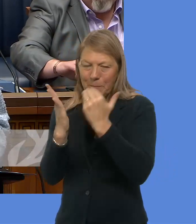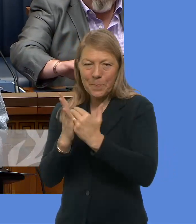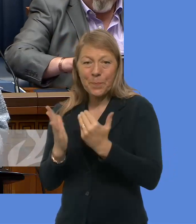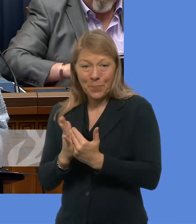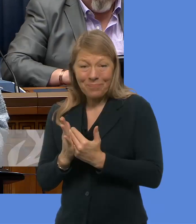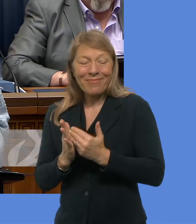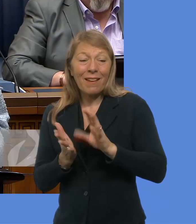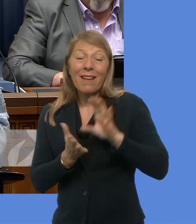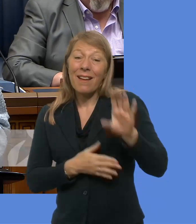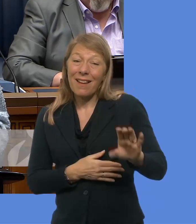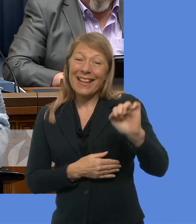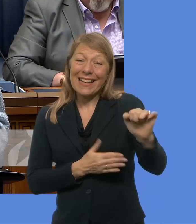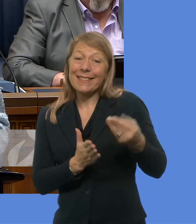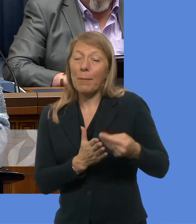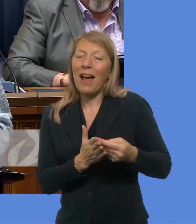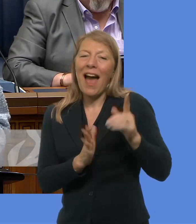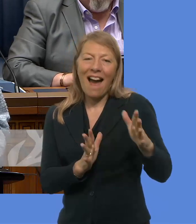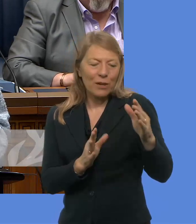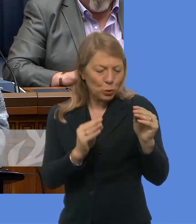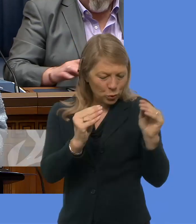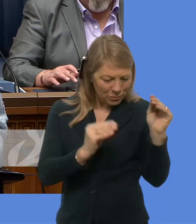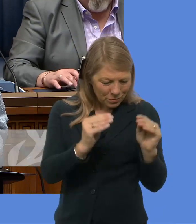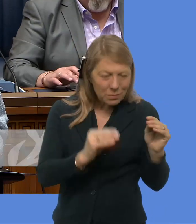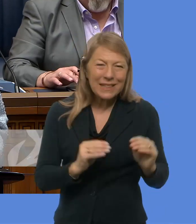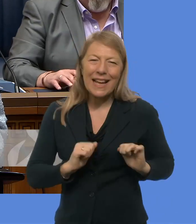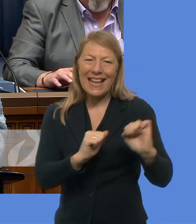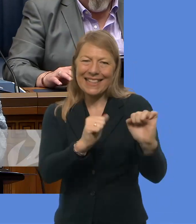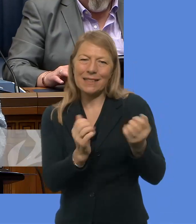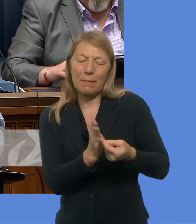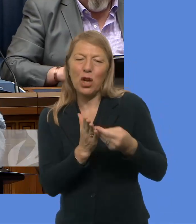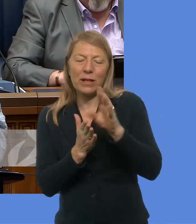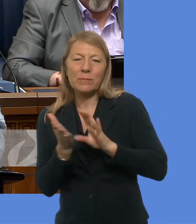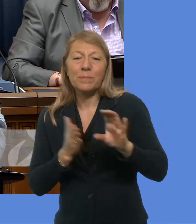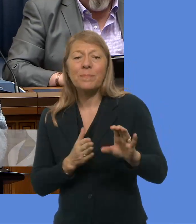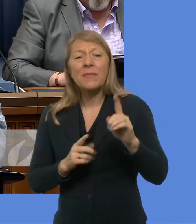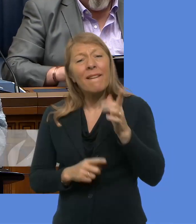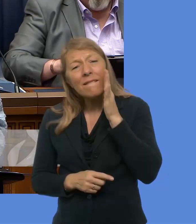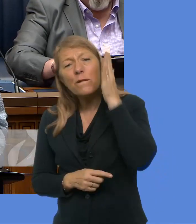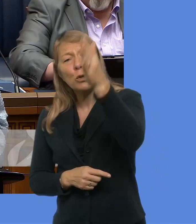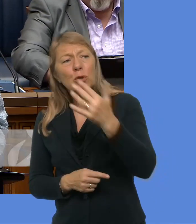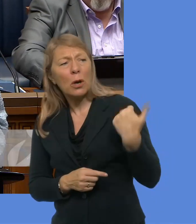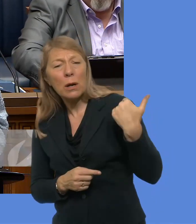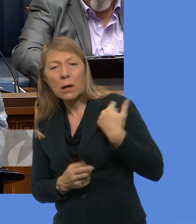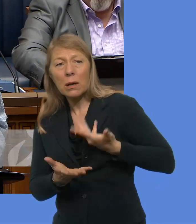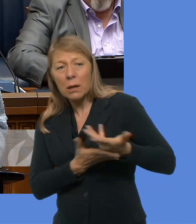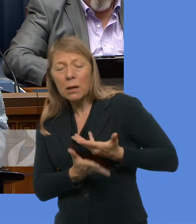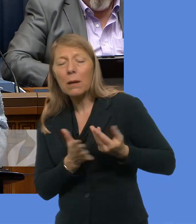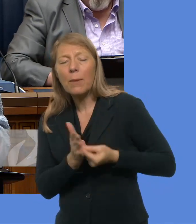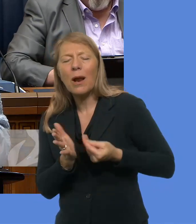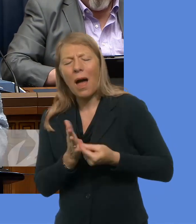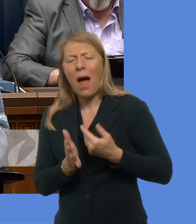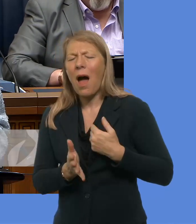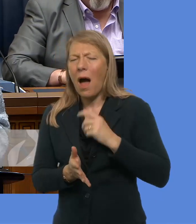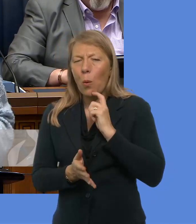within their budgetary allocations, but I will support the DAERA Minister in any ongoing negotiations that he is having with ministers